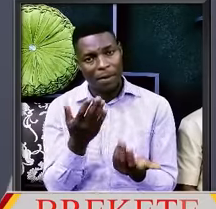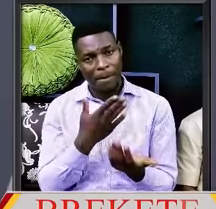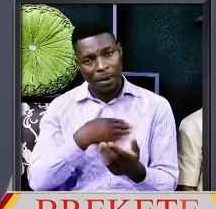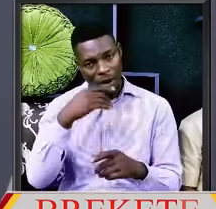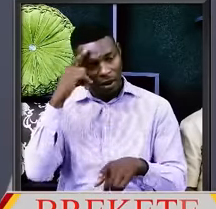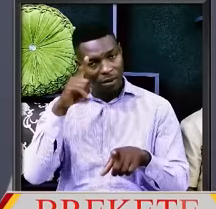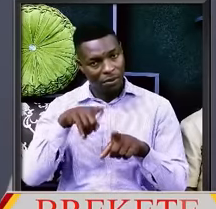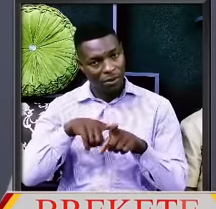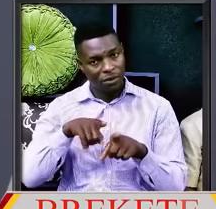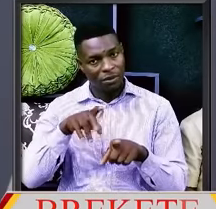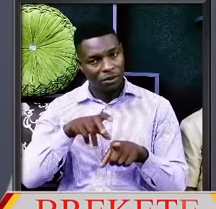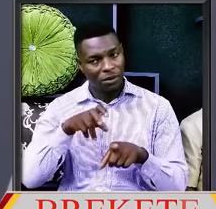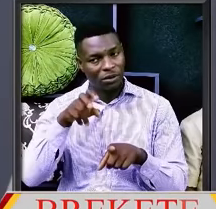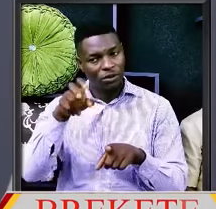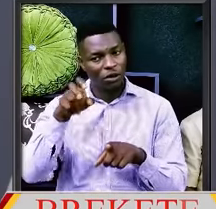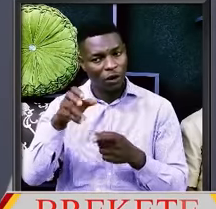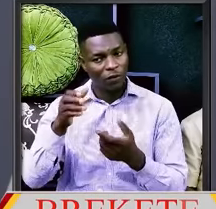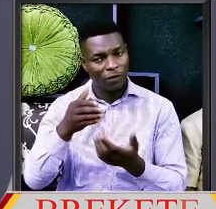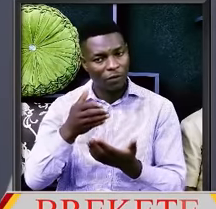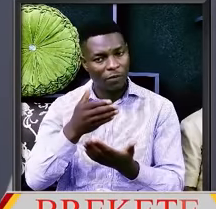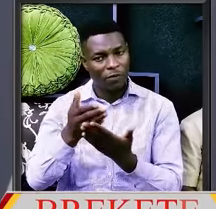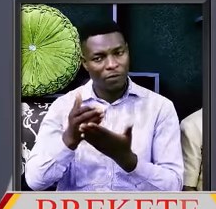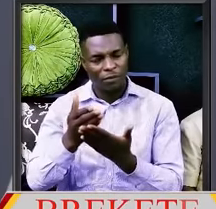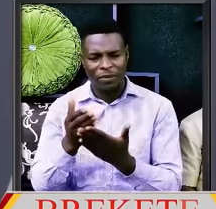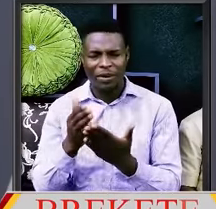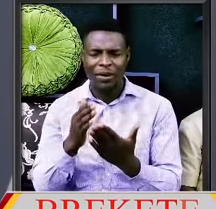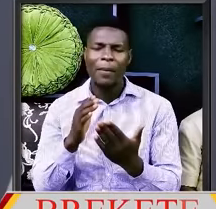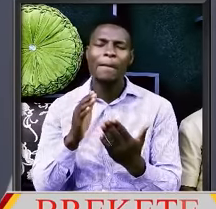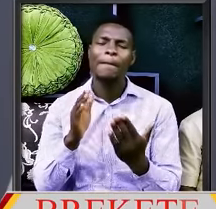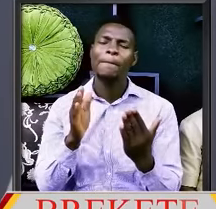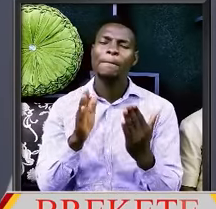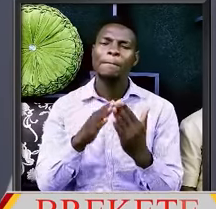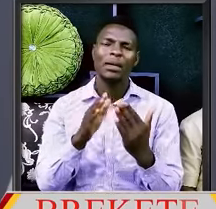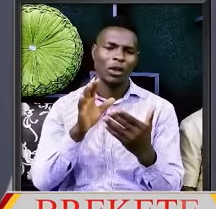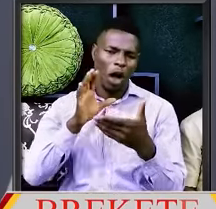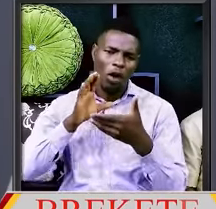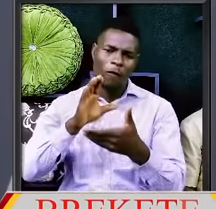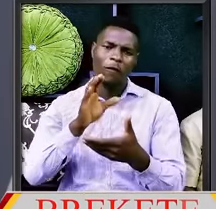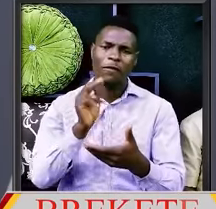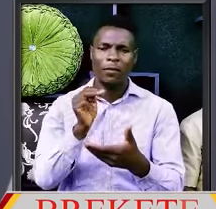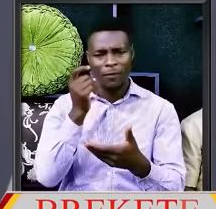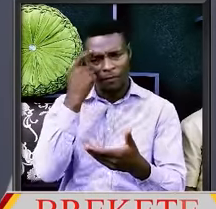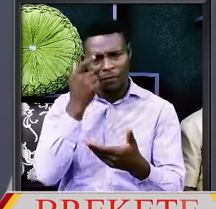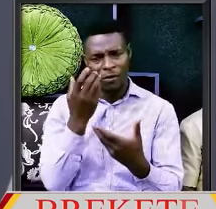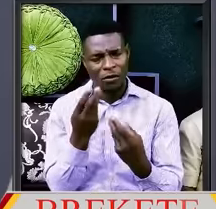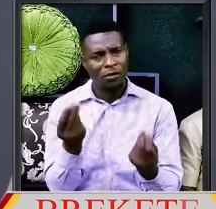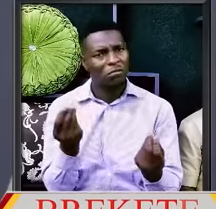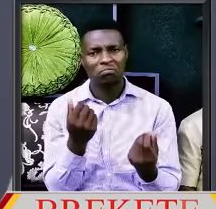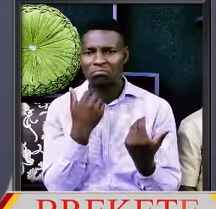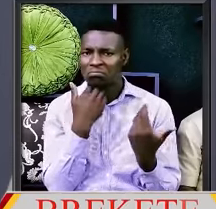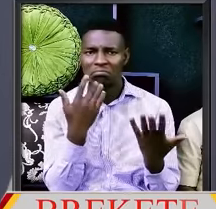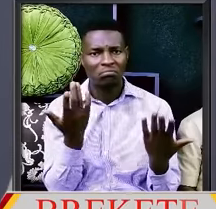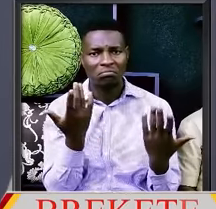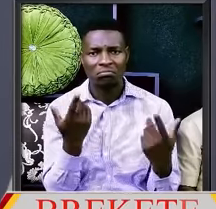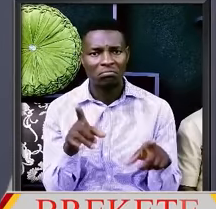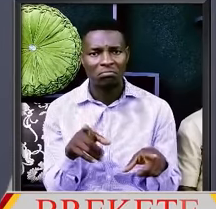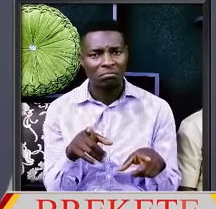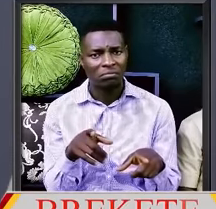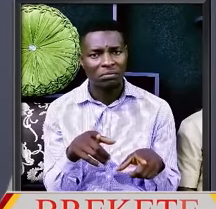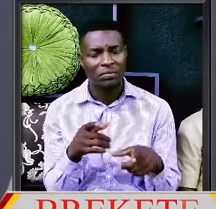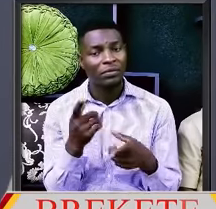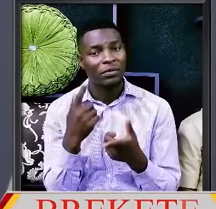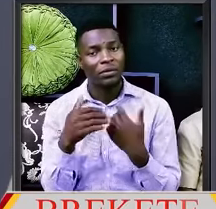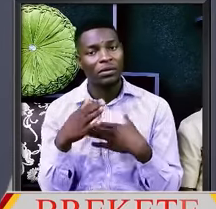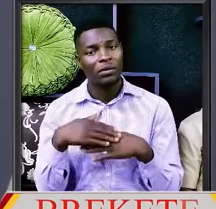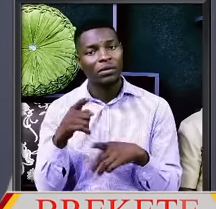travel, my brother can't go confront them for the land. And nothing happened. I can't come back to Abuja.